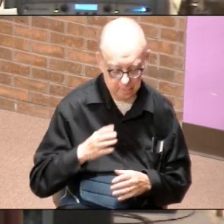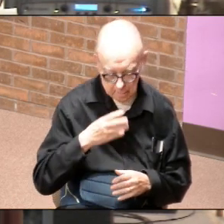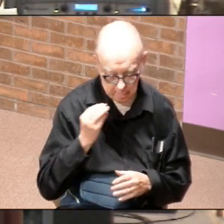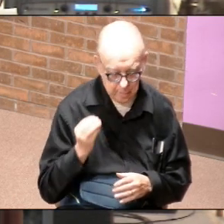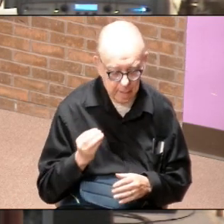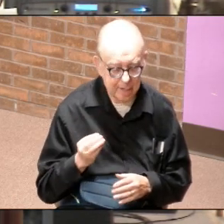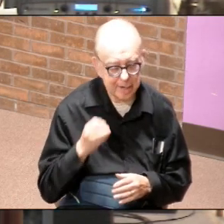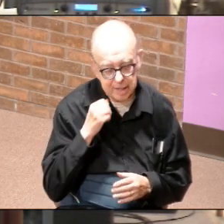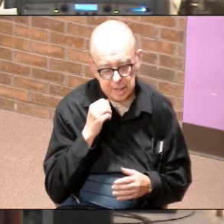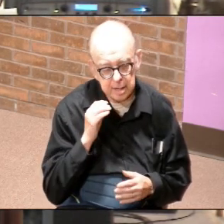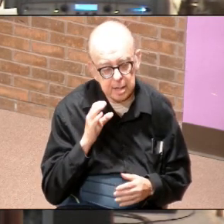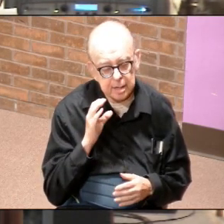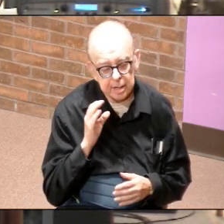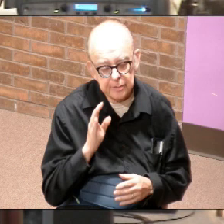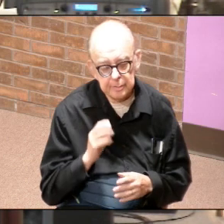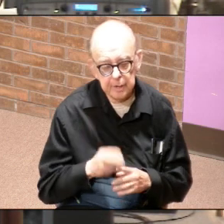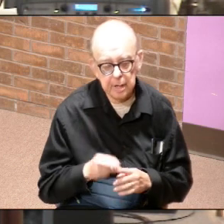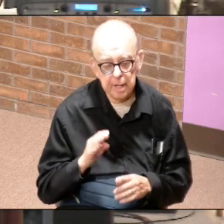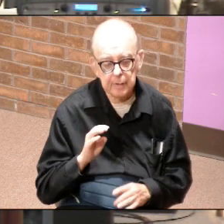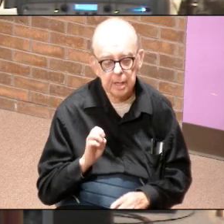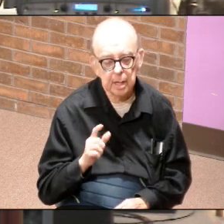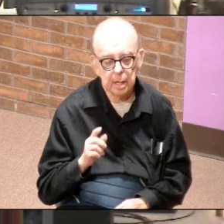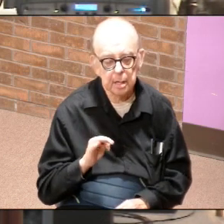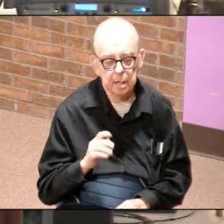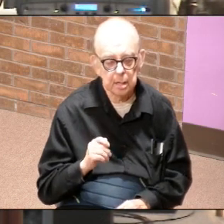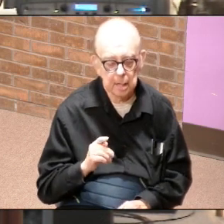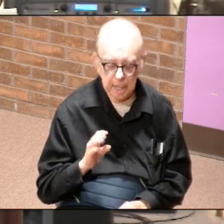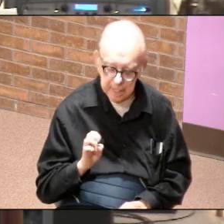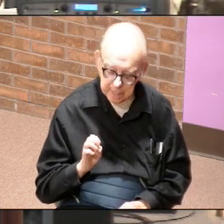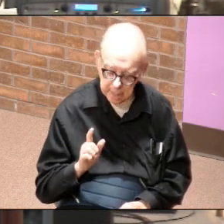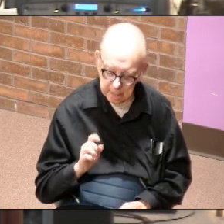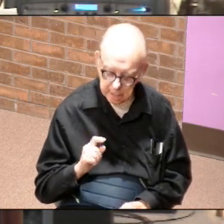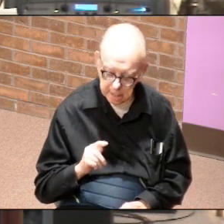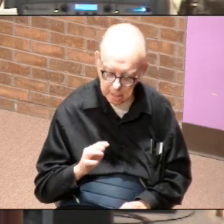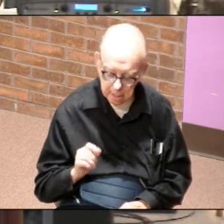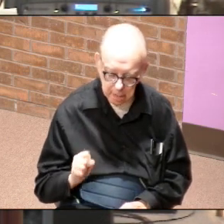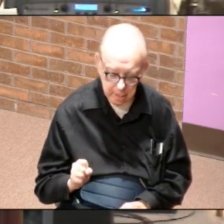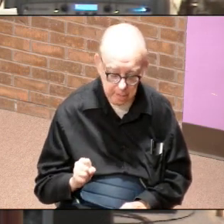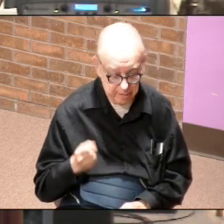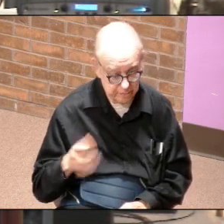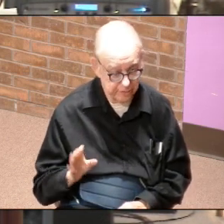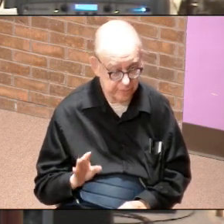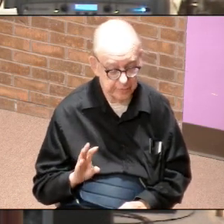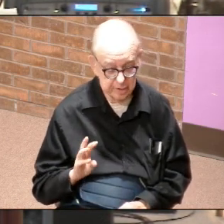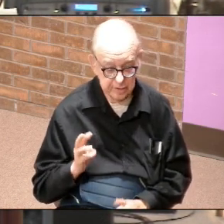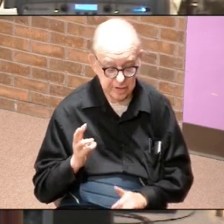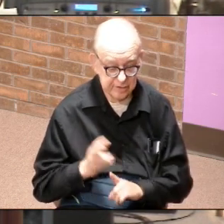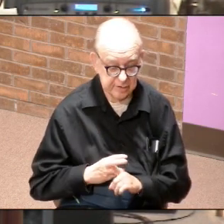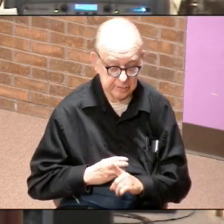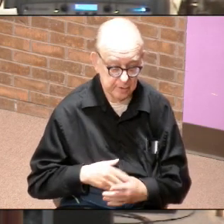of Elizabeth, and Elizabeth was already 6 months pregnant.